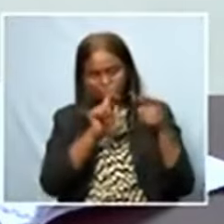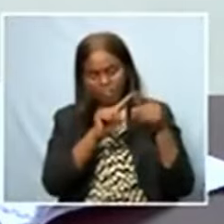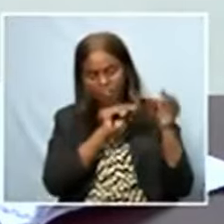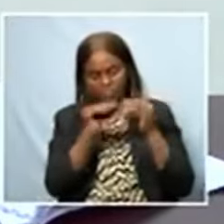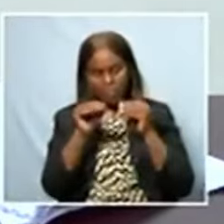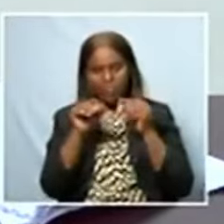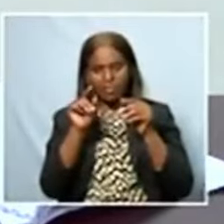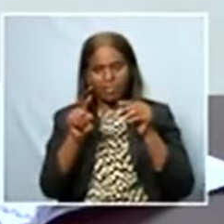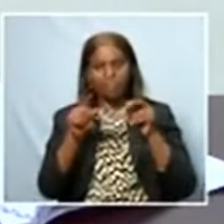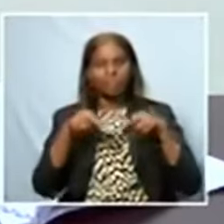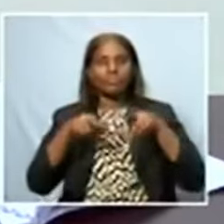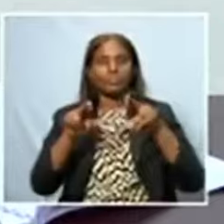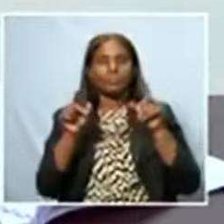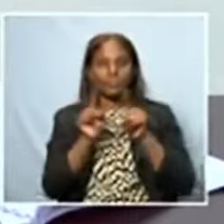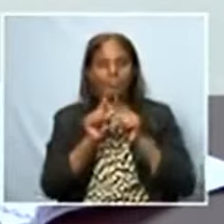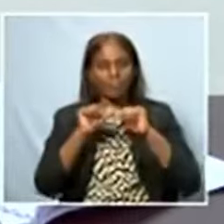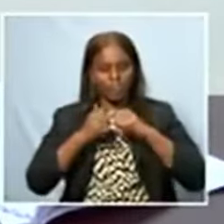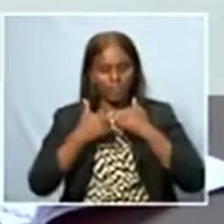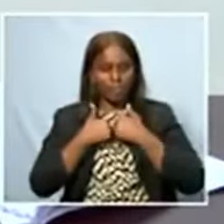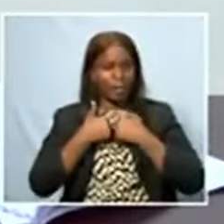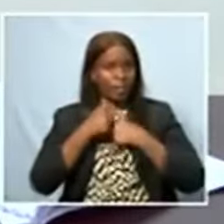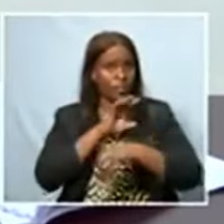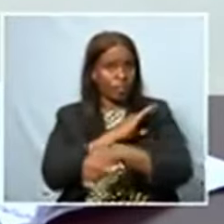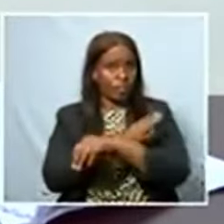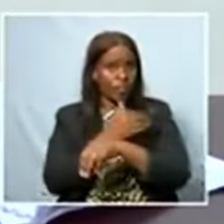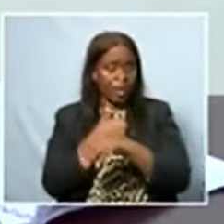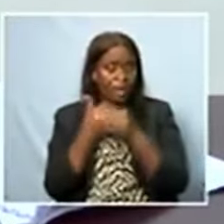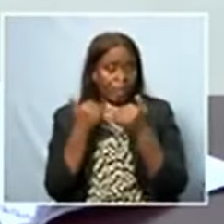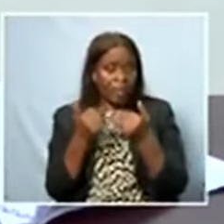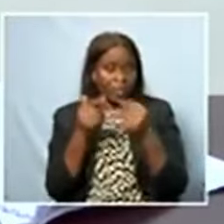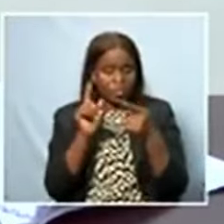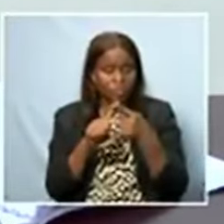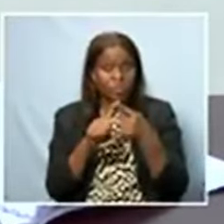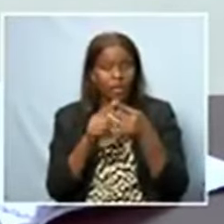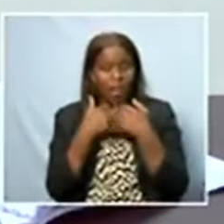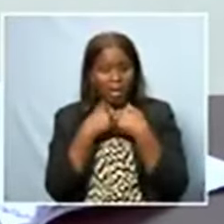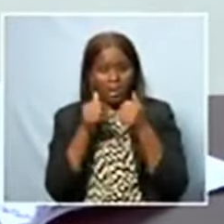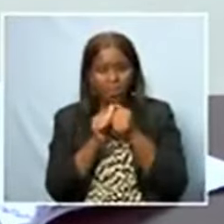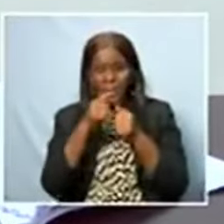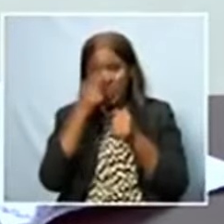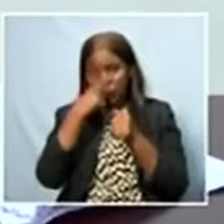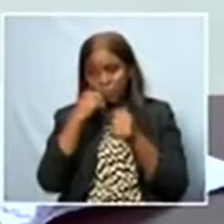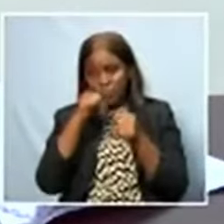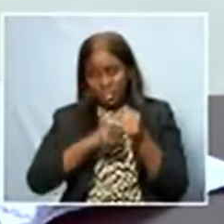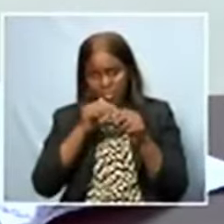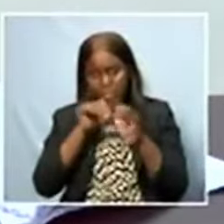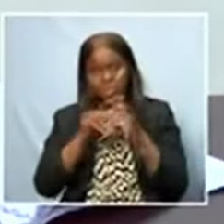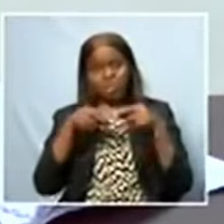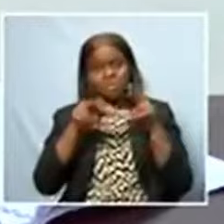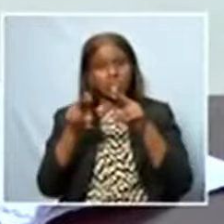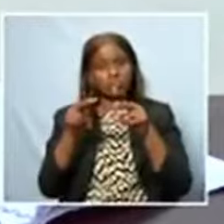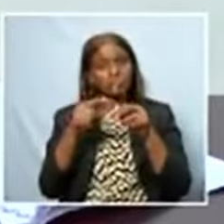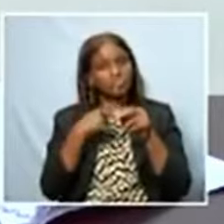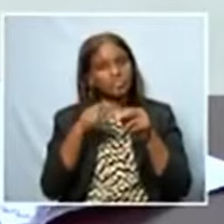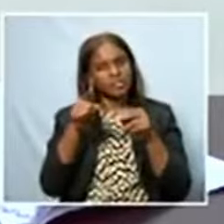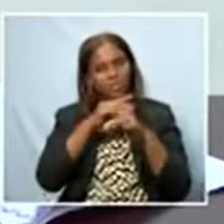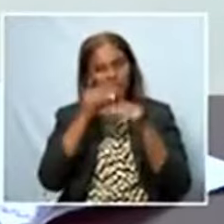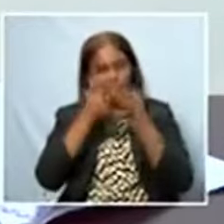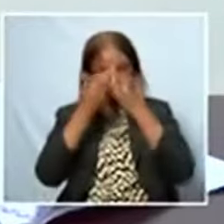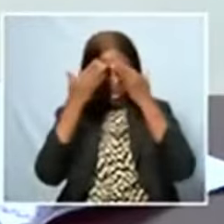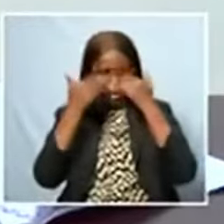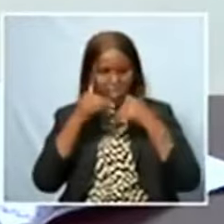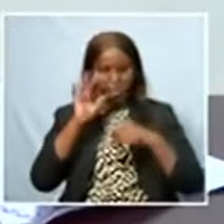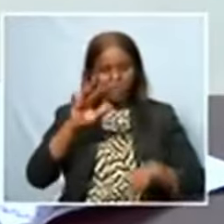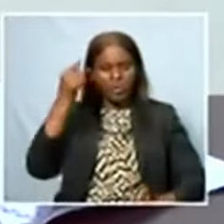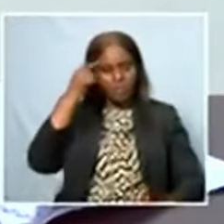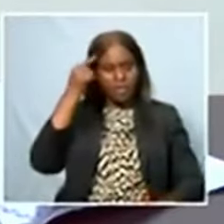our roads. And do we have the capacity right now to cope with these volumes on our roads? I think, as you are aware, part of government